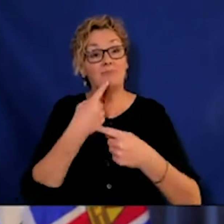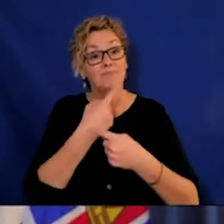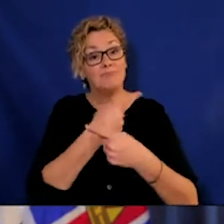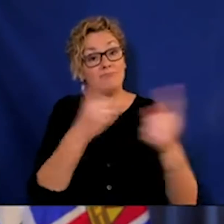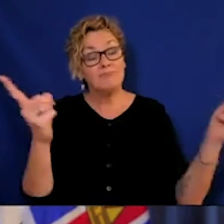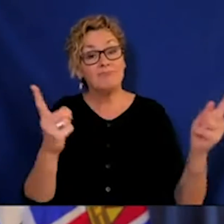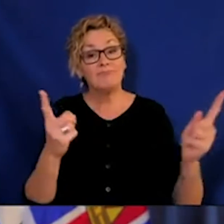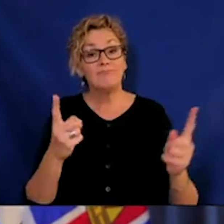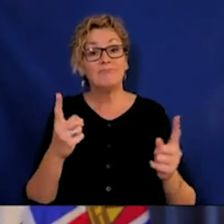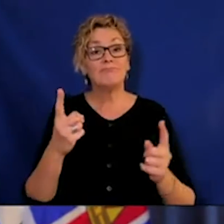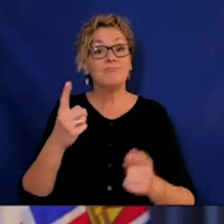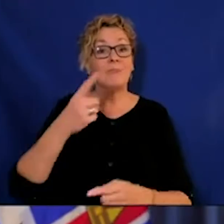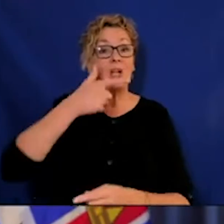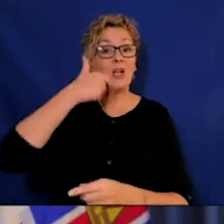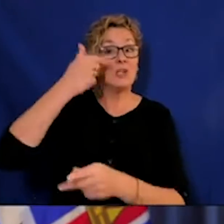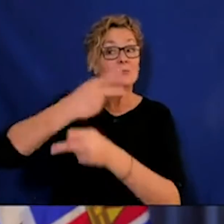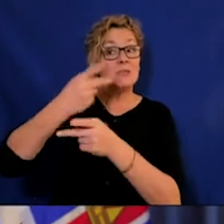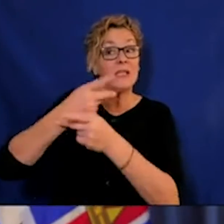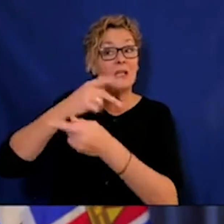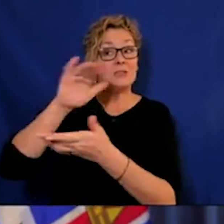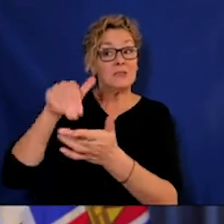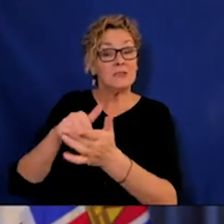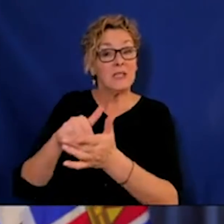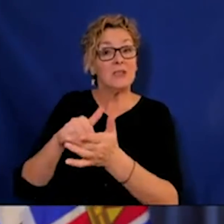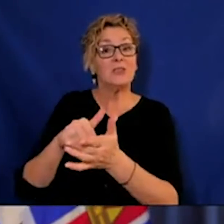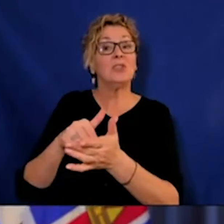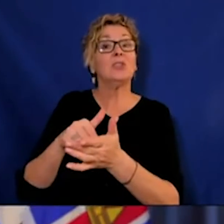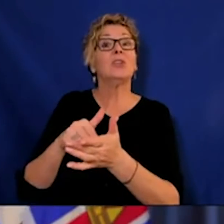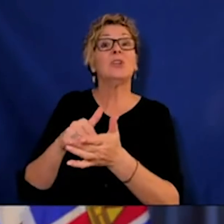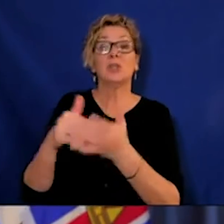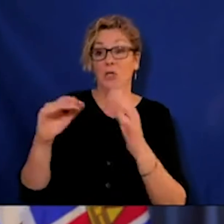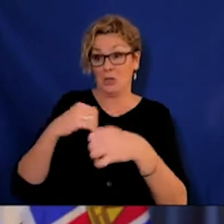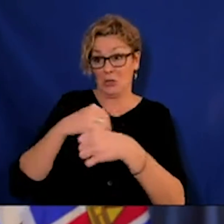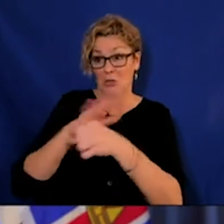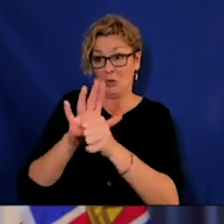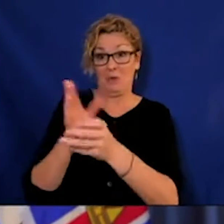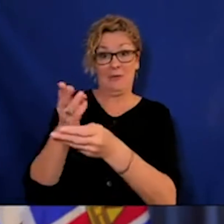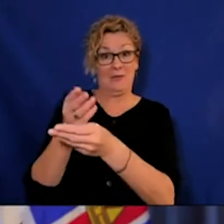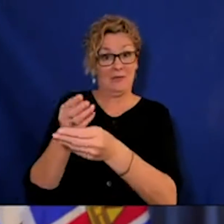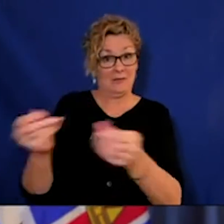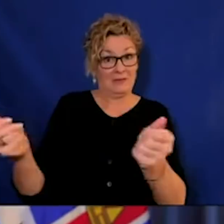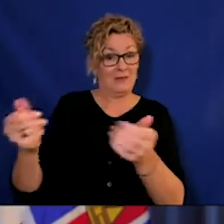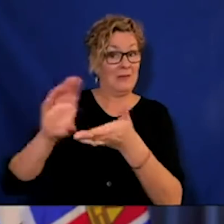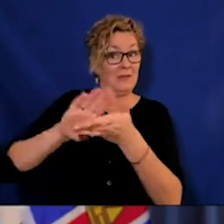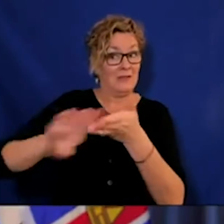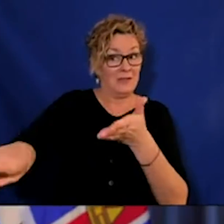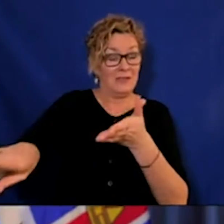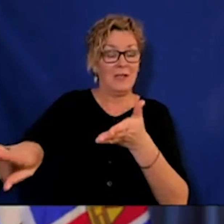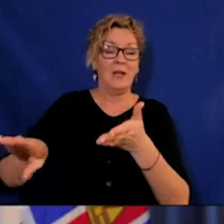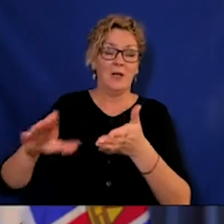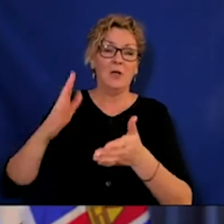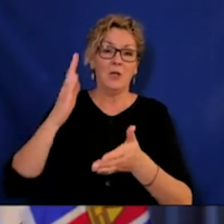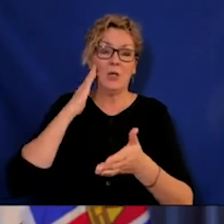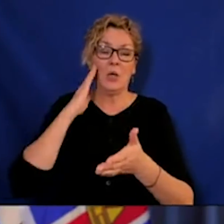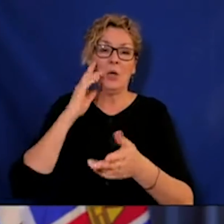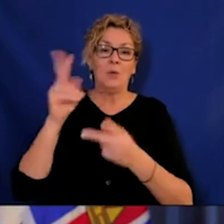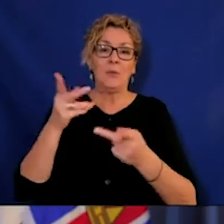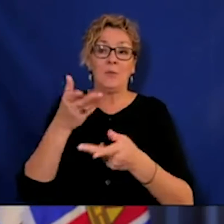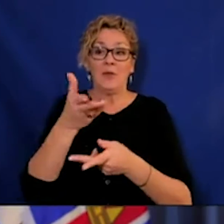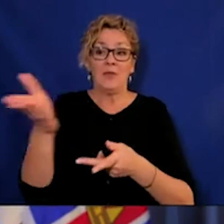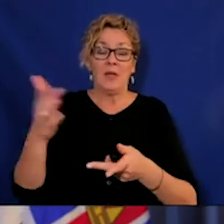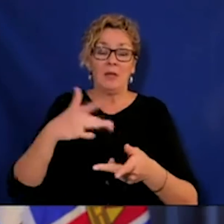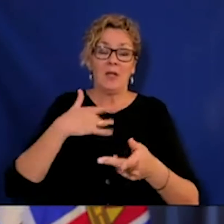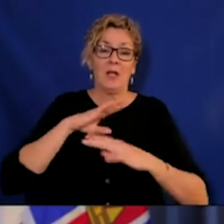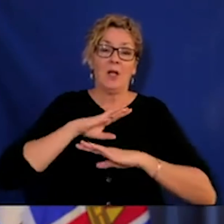of relief from those who are in the latter category, who've had outbreaks declared over, and the anxiety that